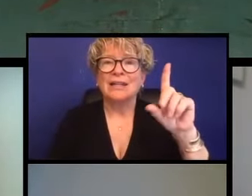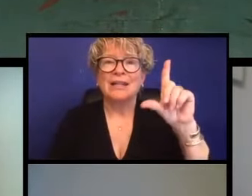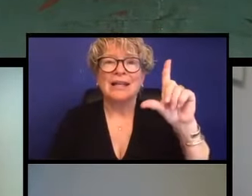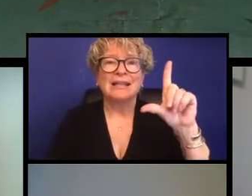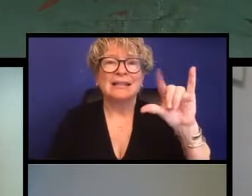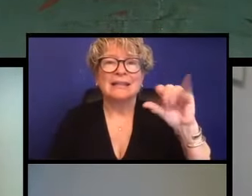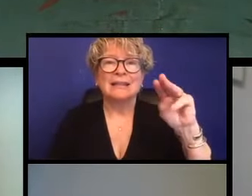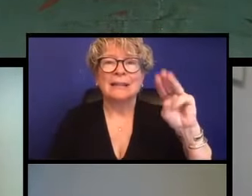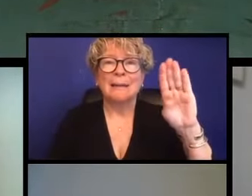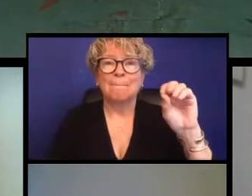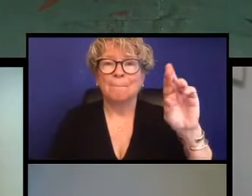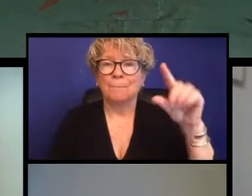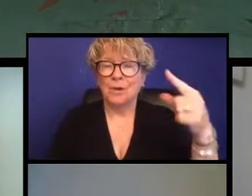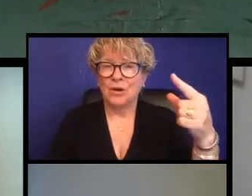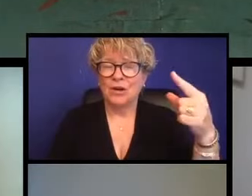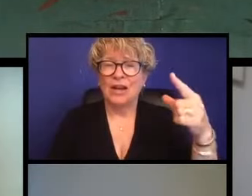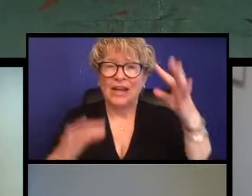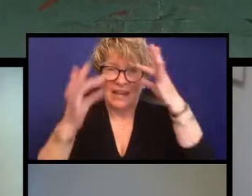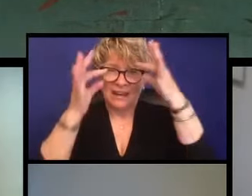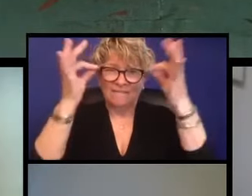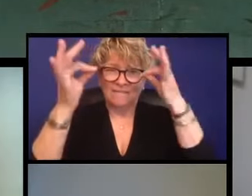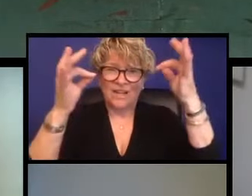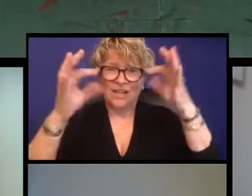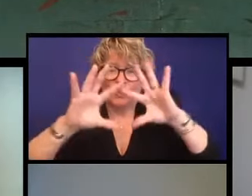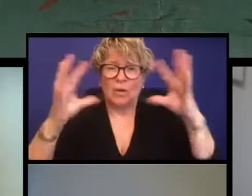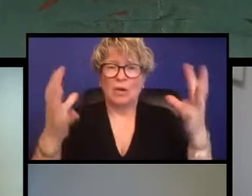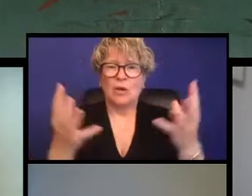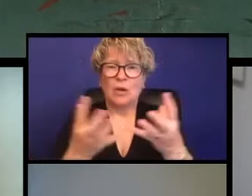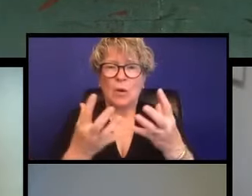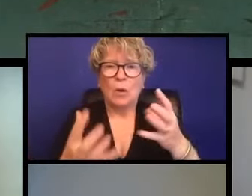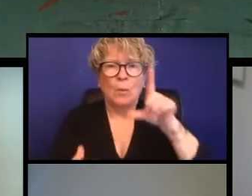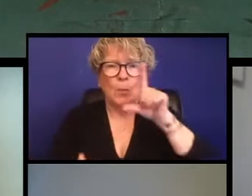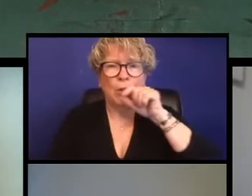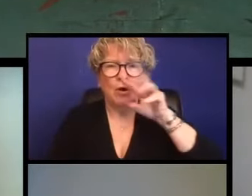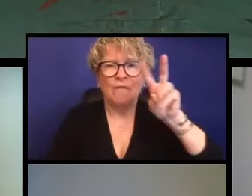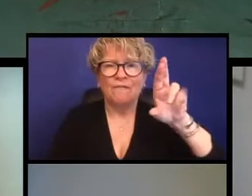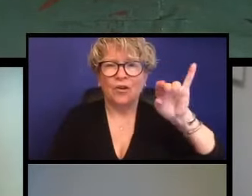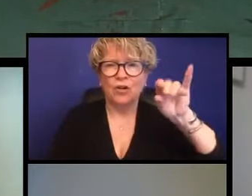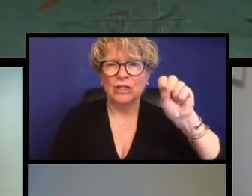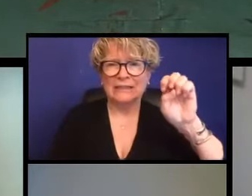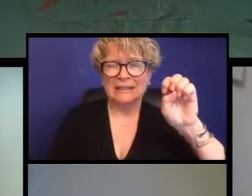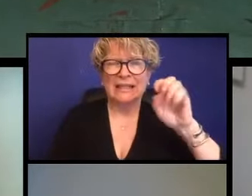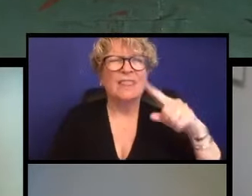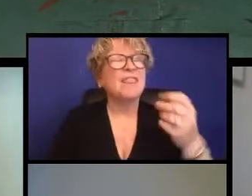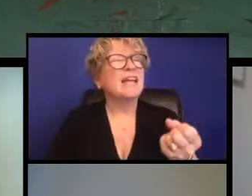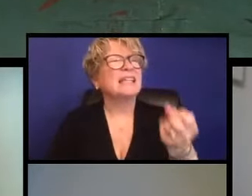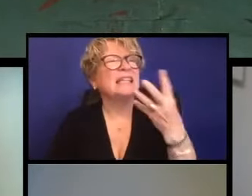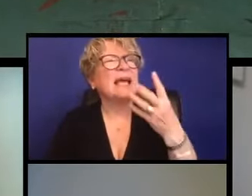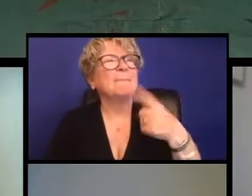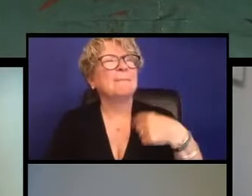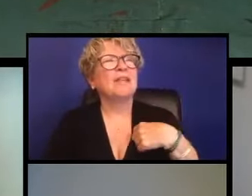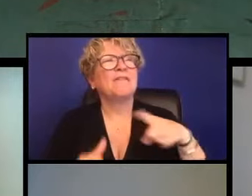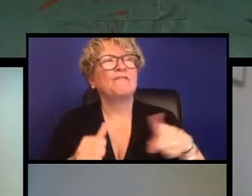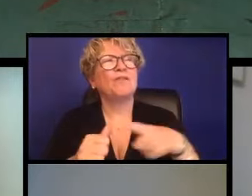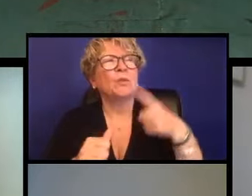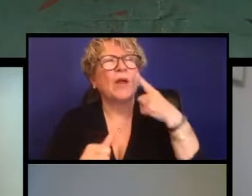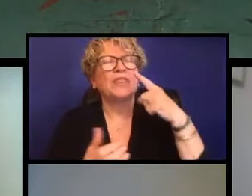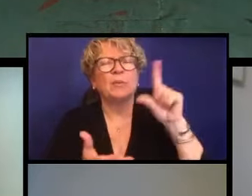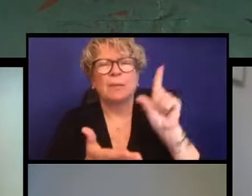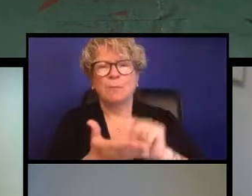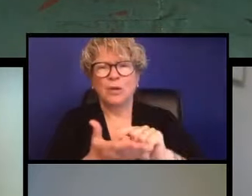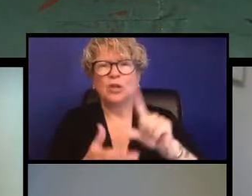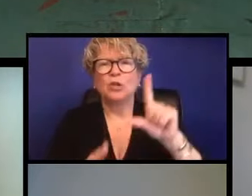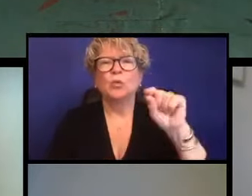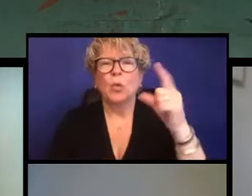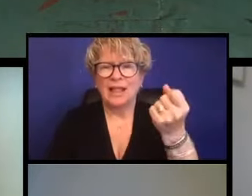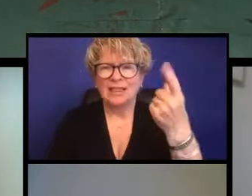are set in a fantasy universe called Birdverse. And they sent me the first one. We published it in 2011,